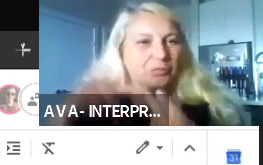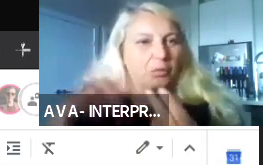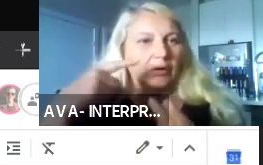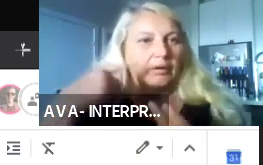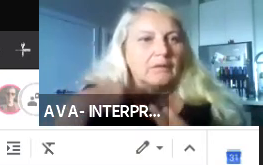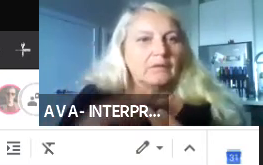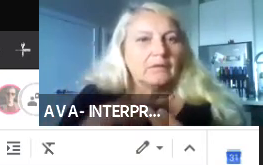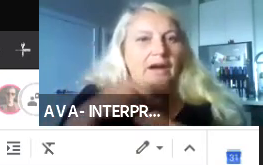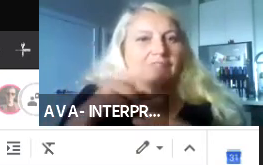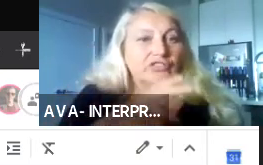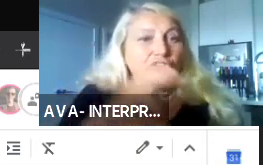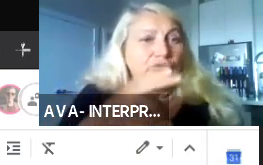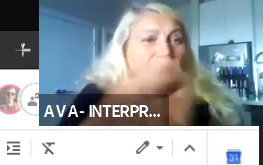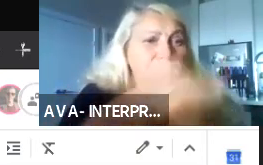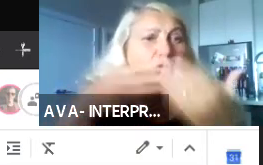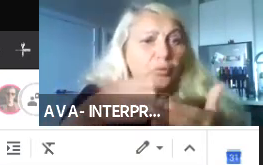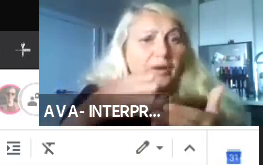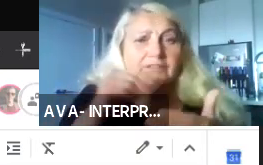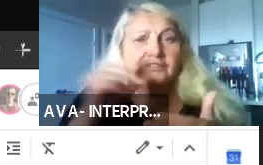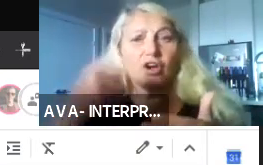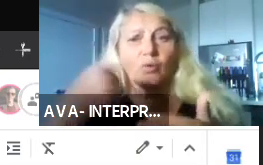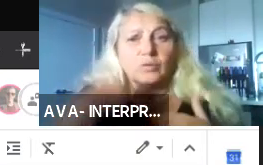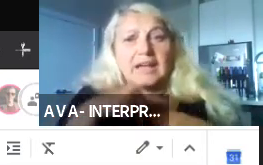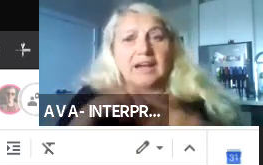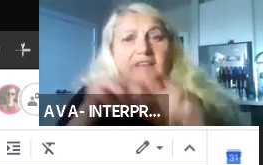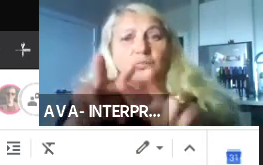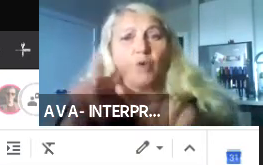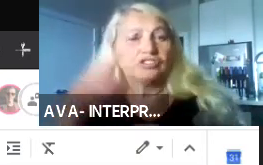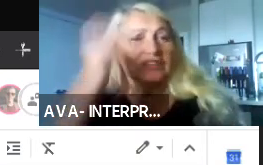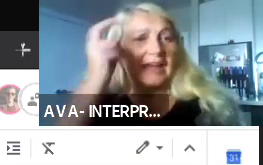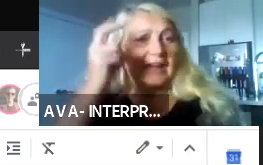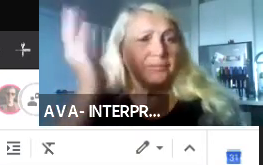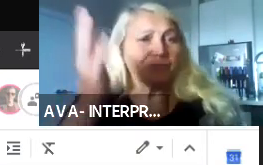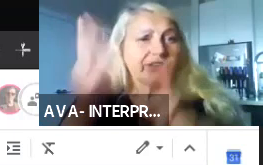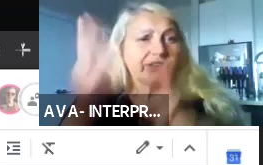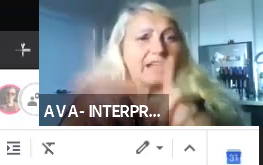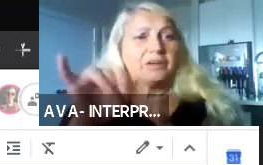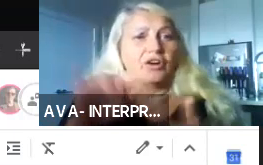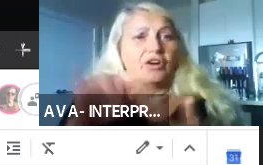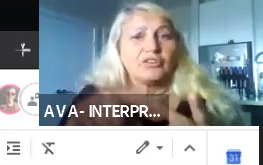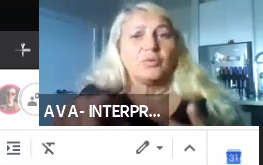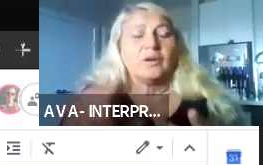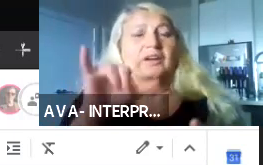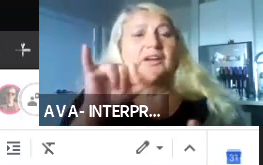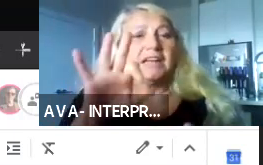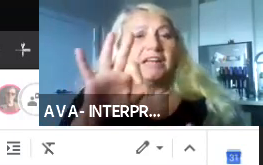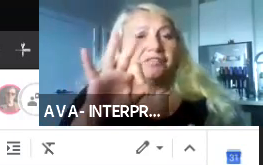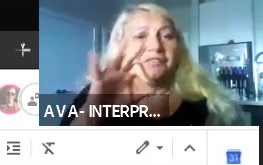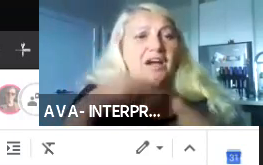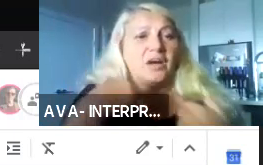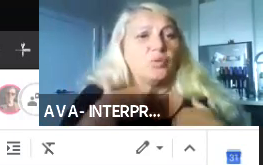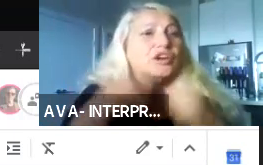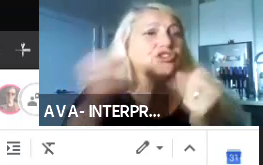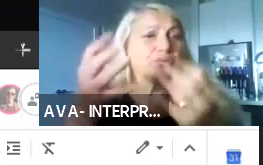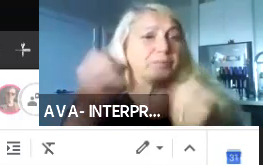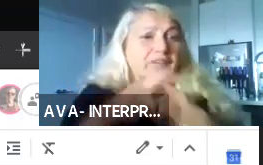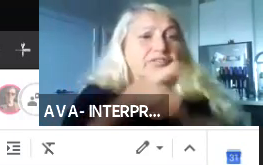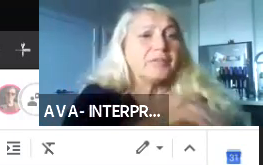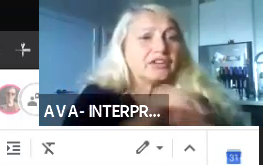easier for us to use it both ways, not only us watching Landon present, but also if